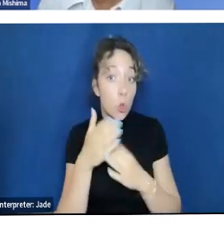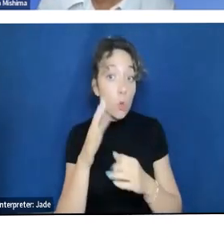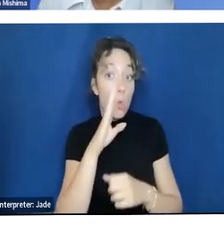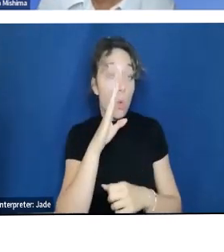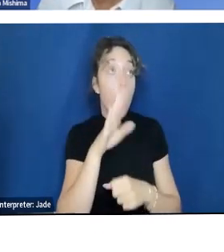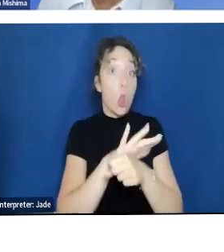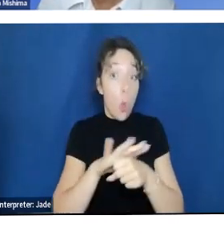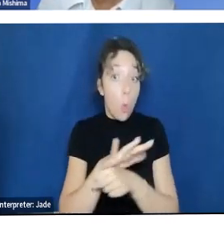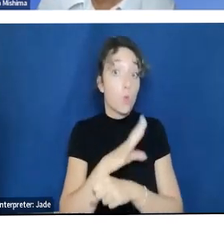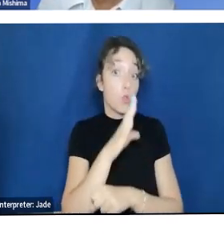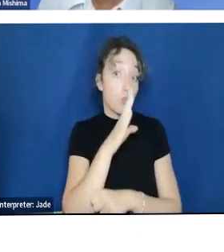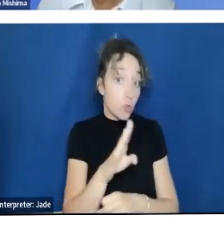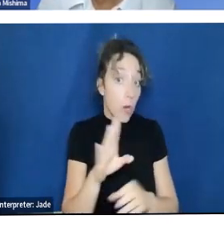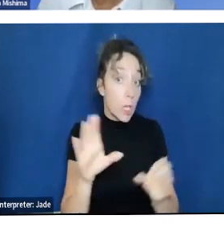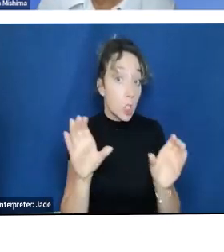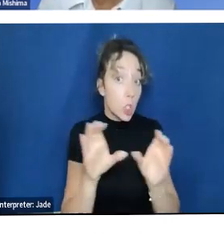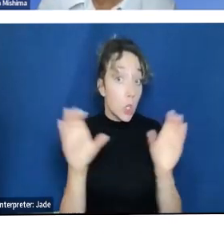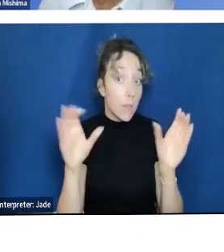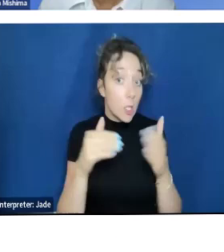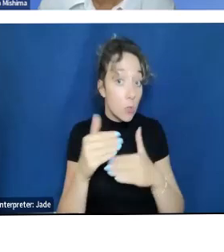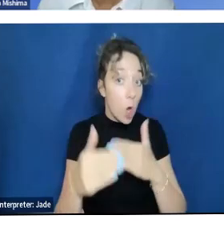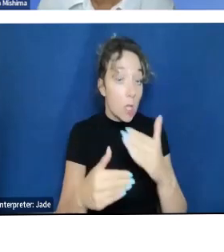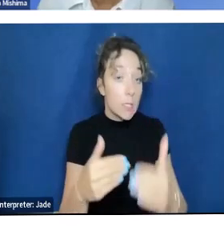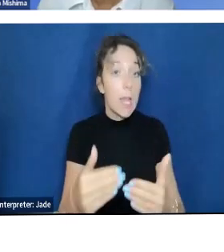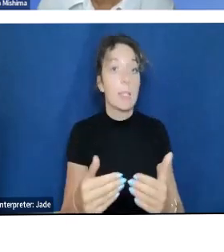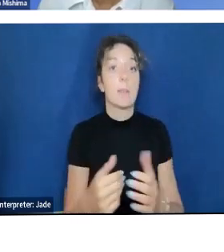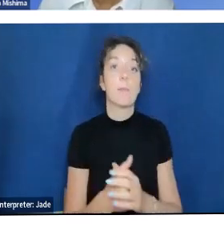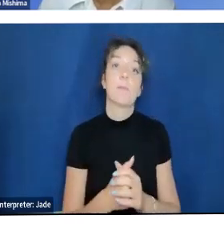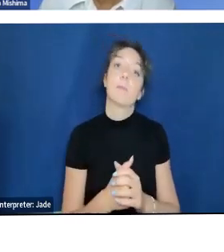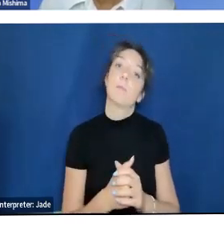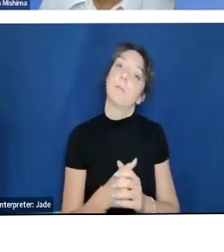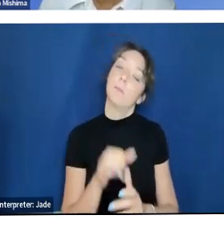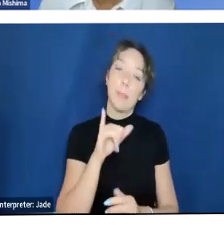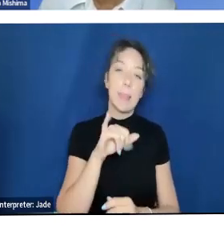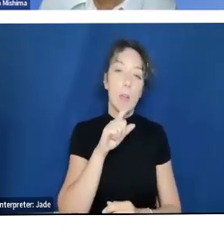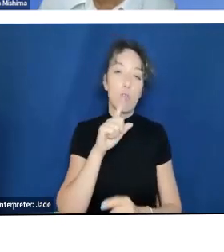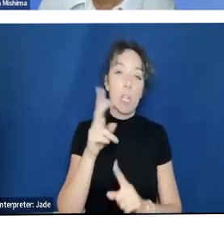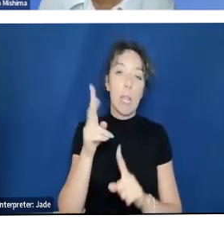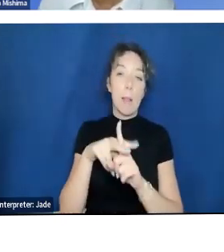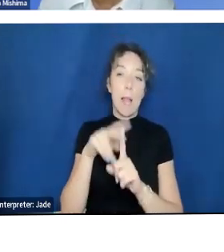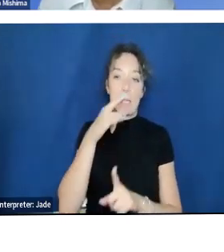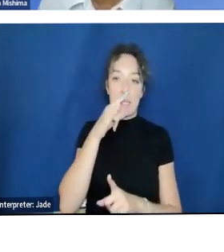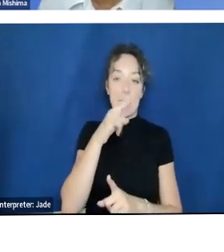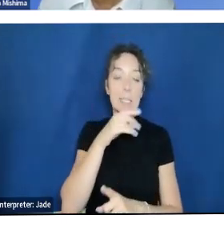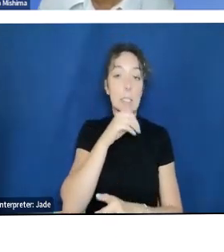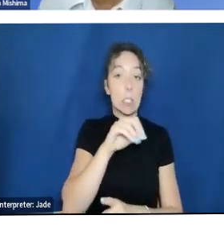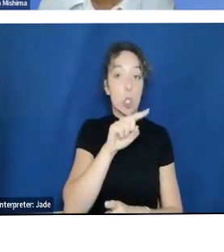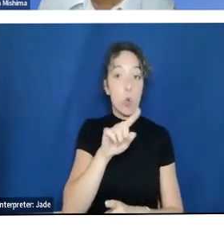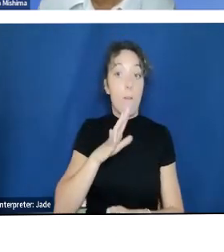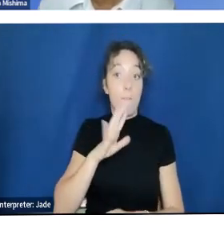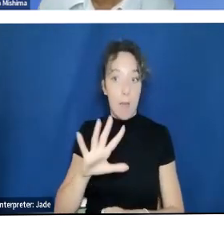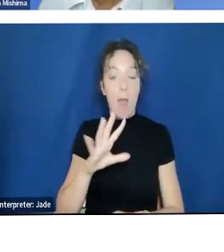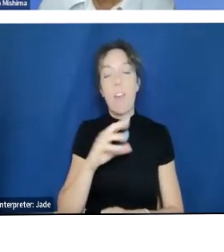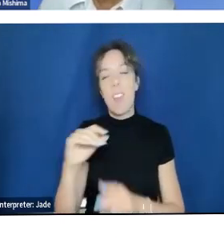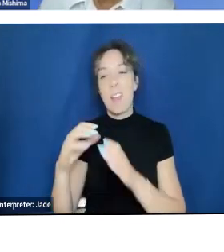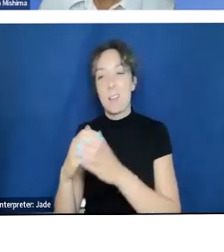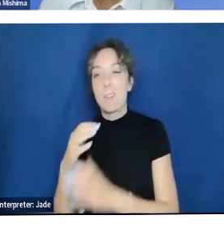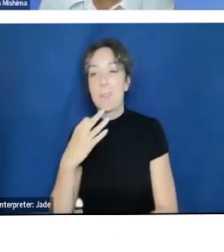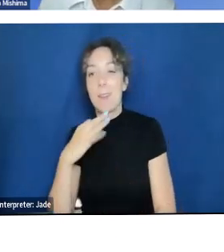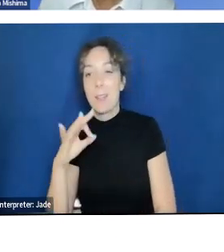direct certification process. And that really applies just to kids who 0 to 5 and 19 through